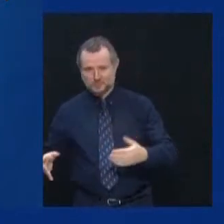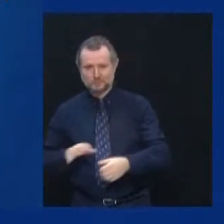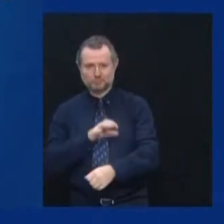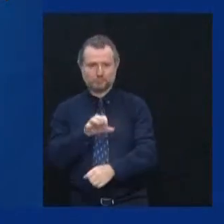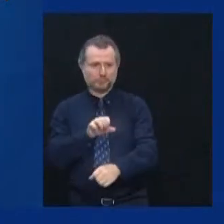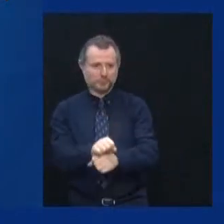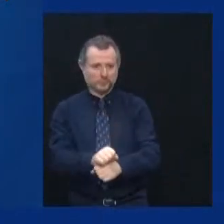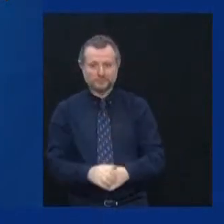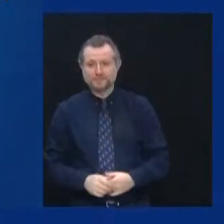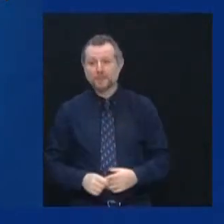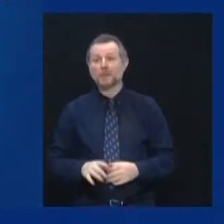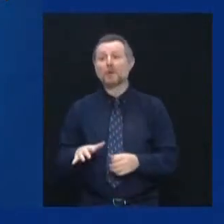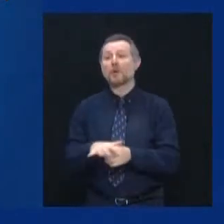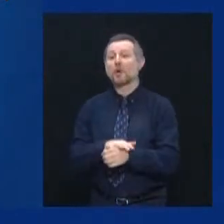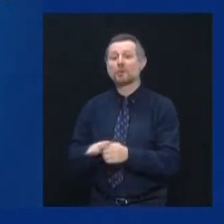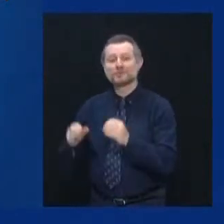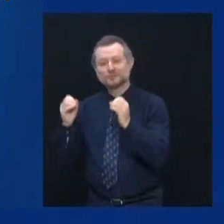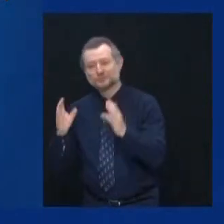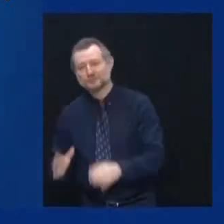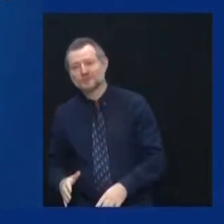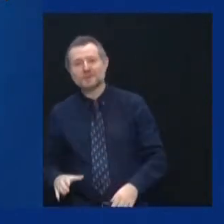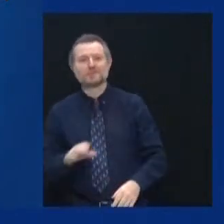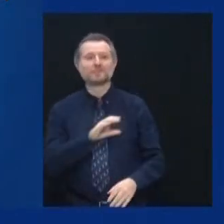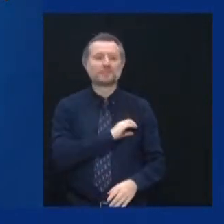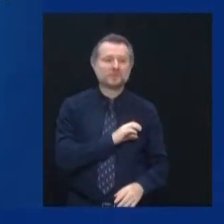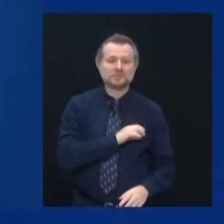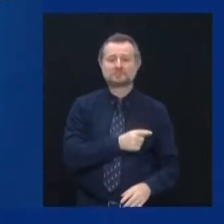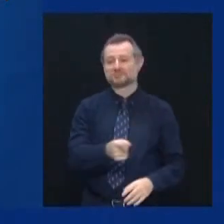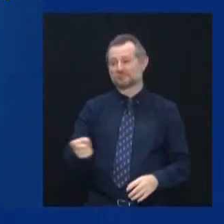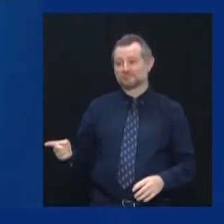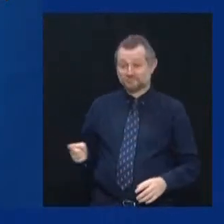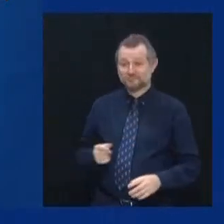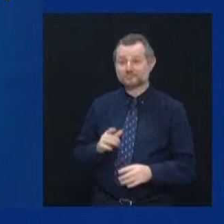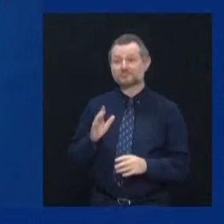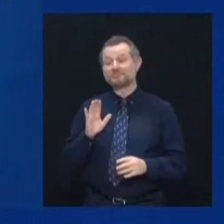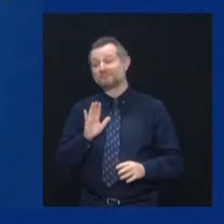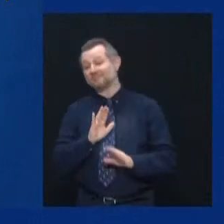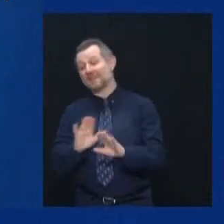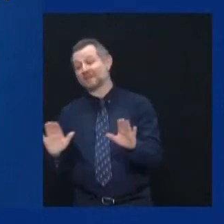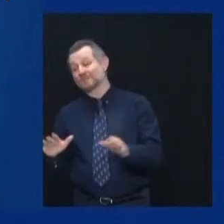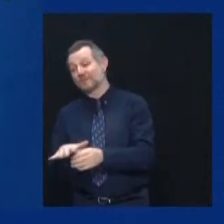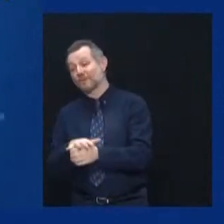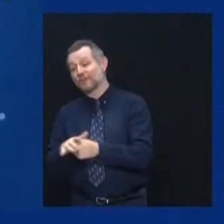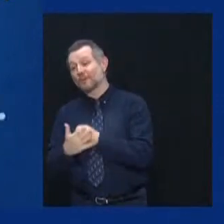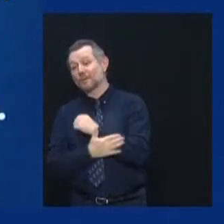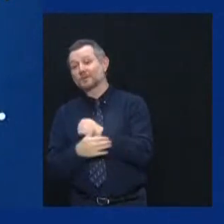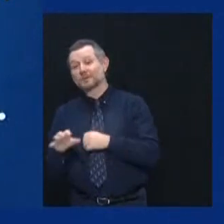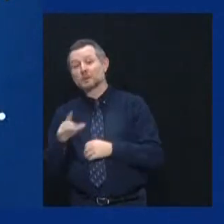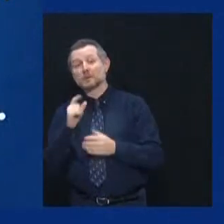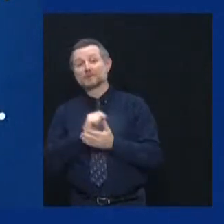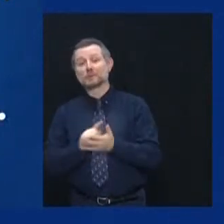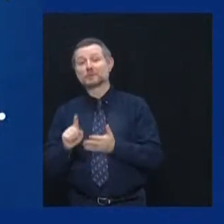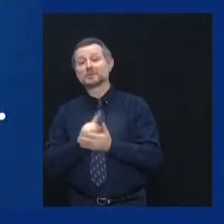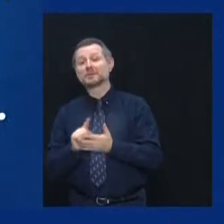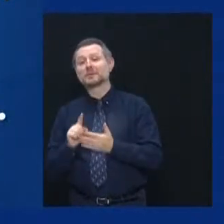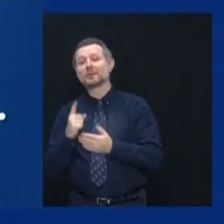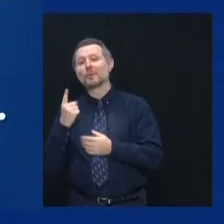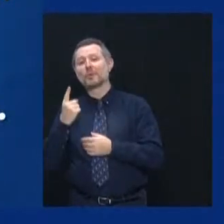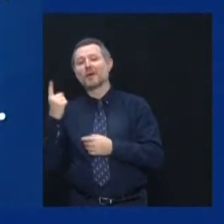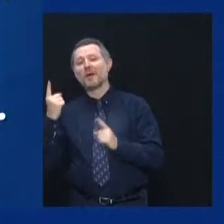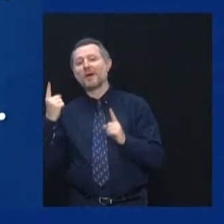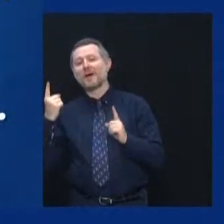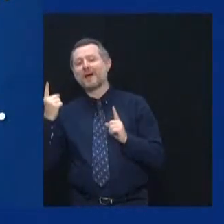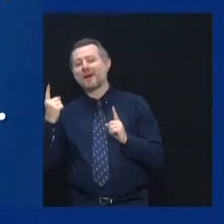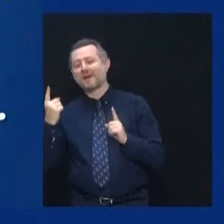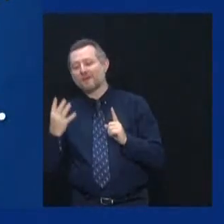teachers, et cetera, plan on 1/14 of your allocation per week. I would suggest